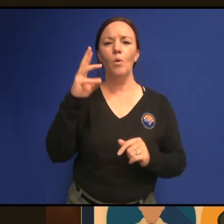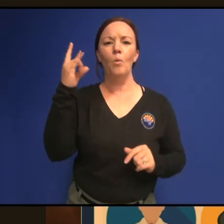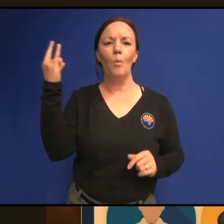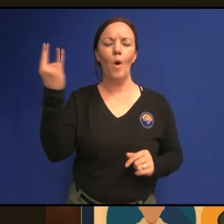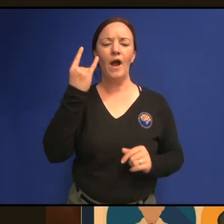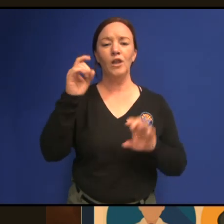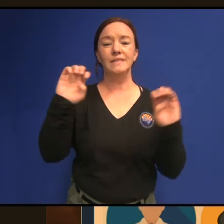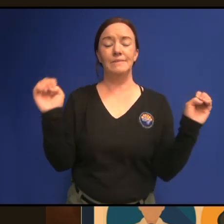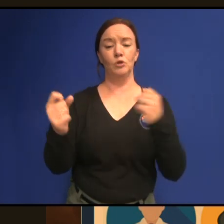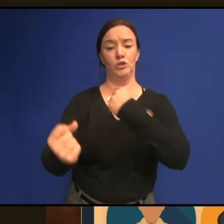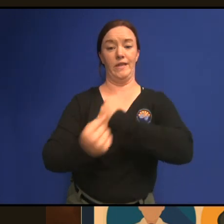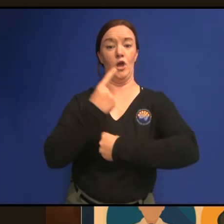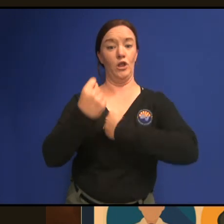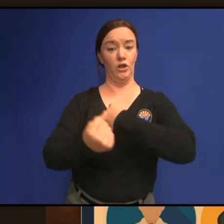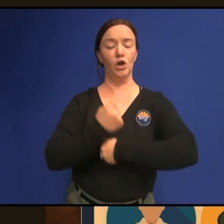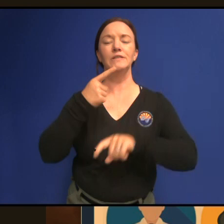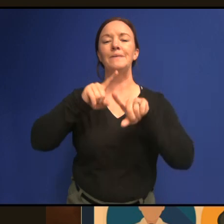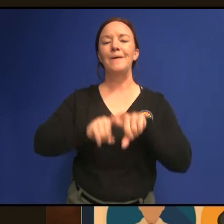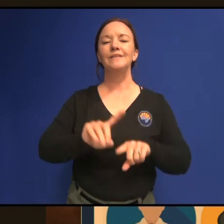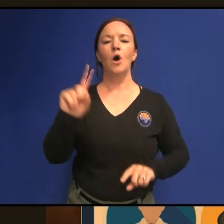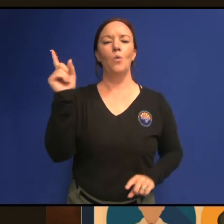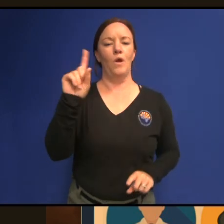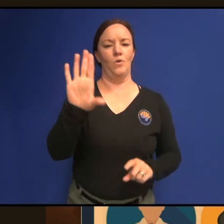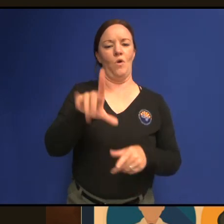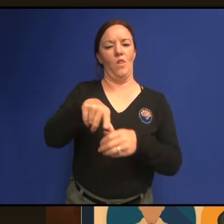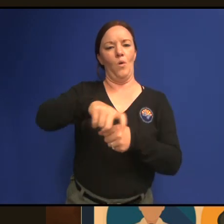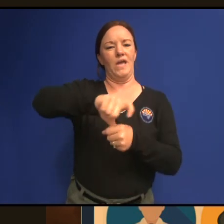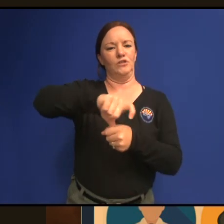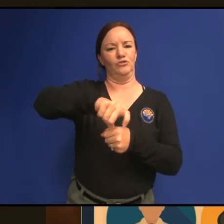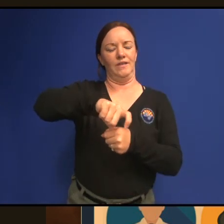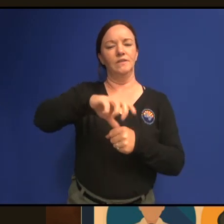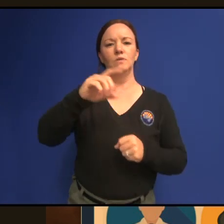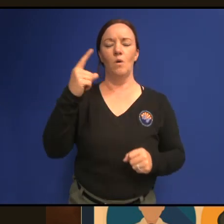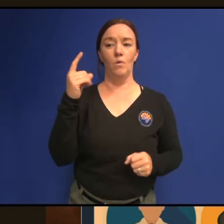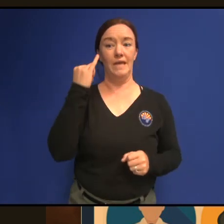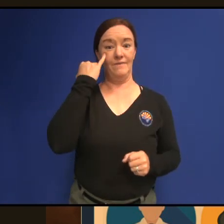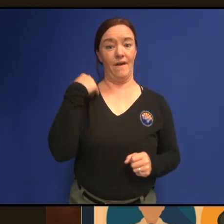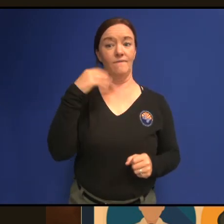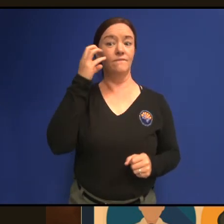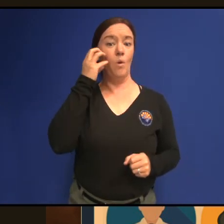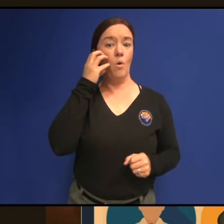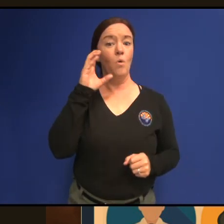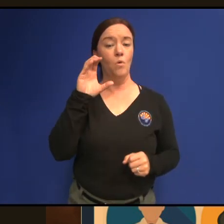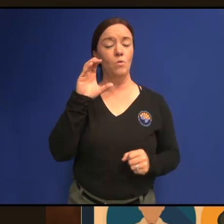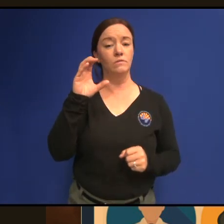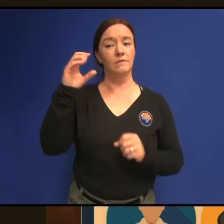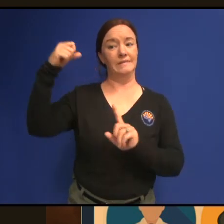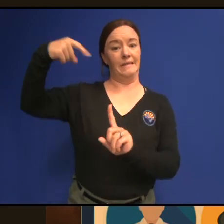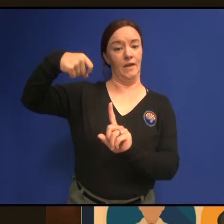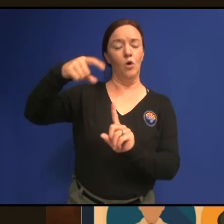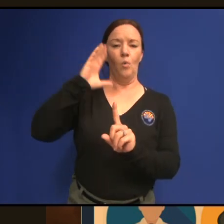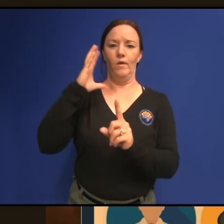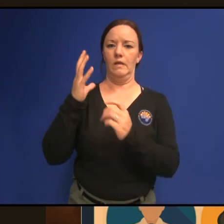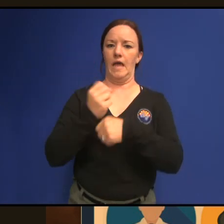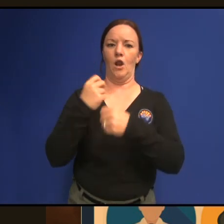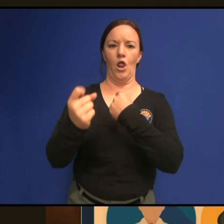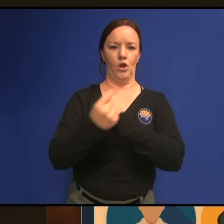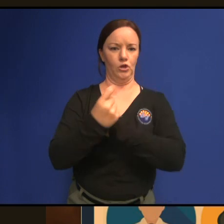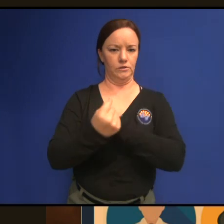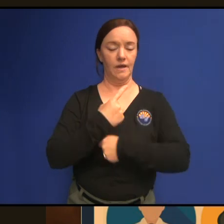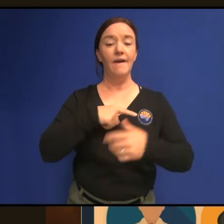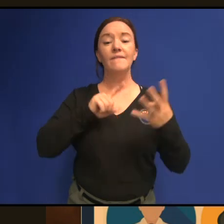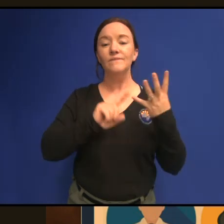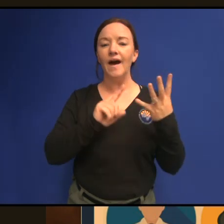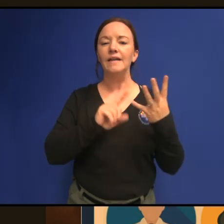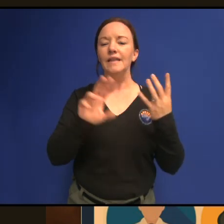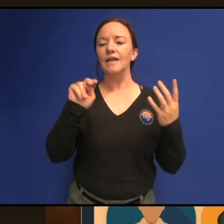based on your location. So you'll always get those alerts if you have cell phone coverage. And then finally, if you have a no-weather radio, that's a